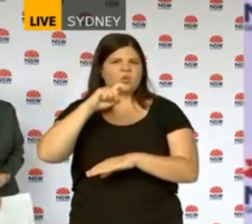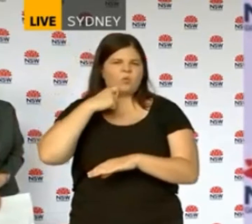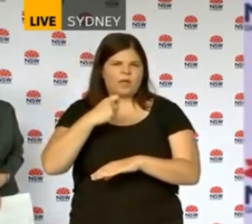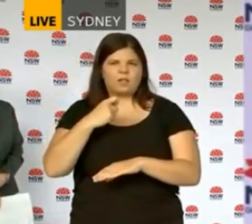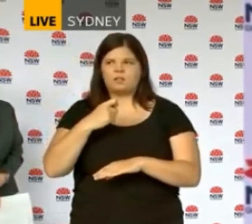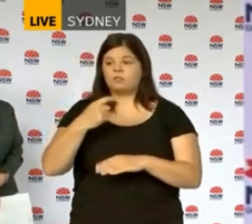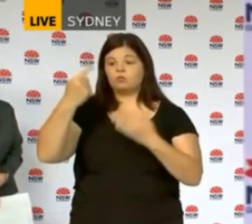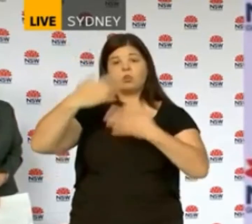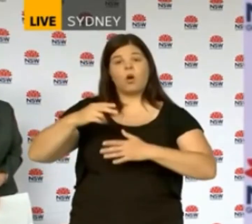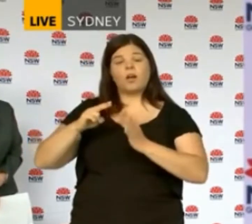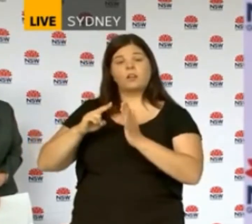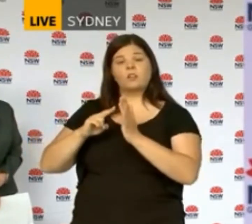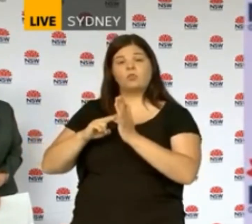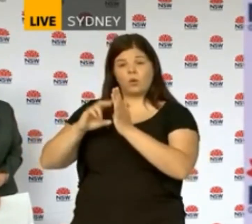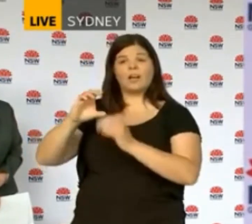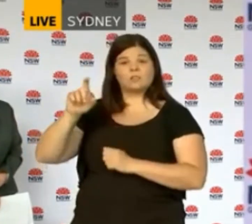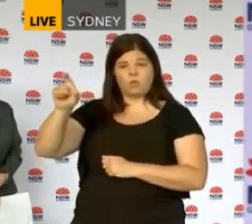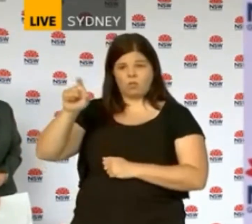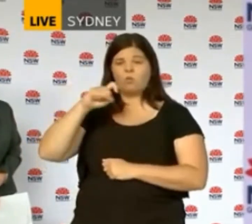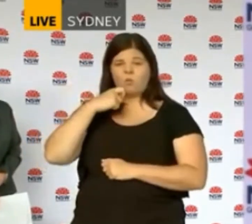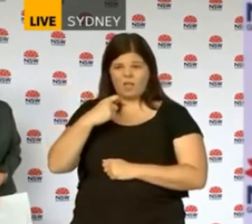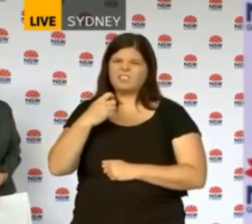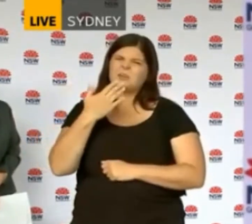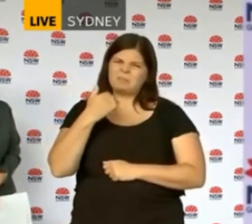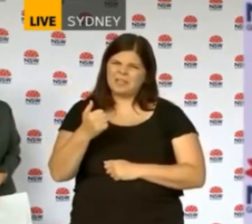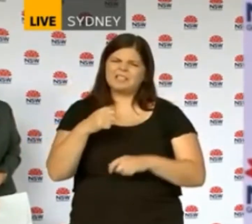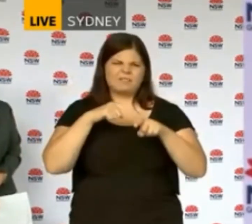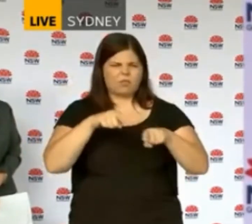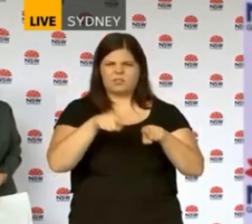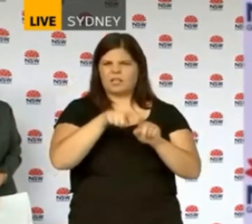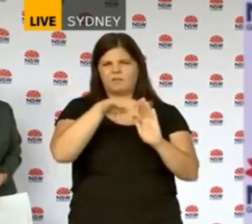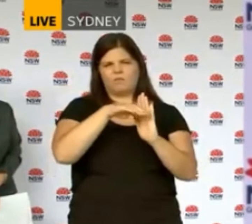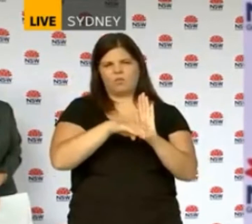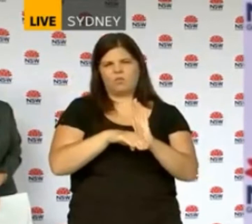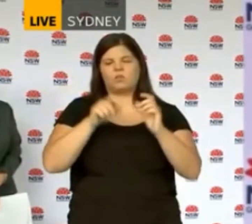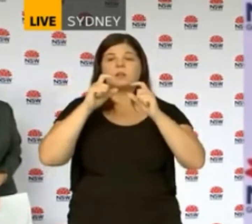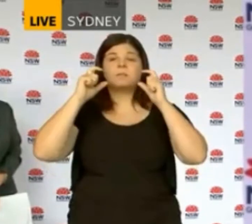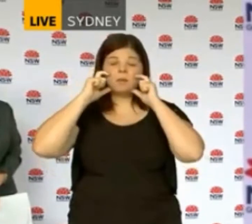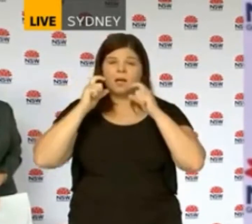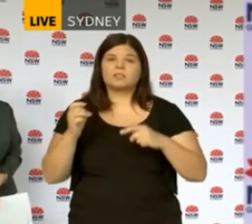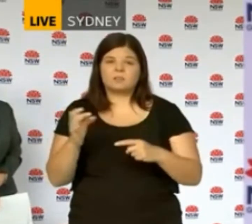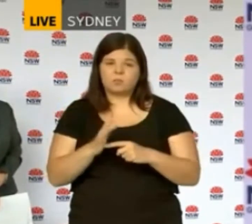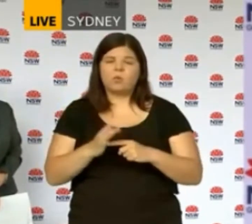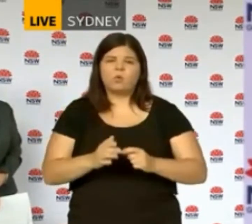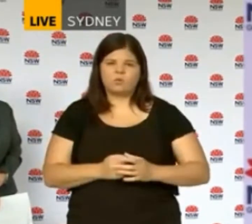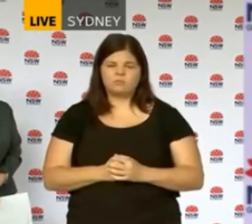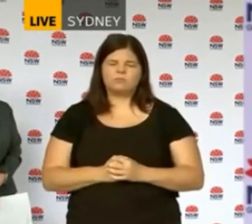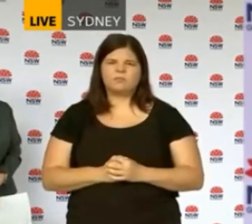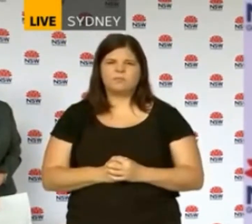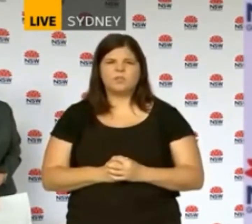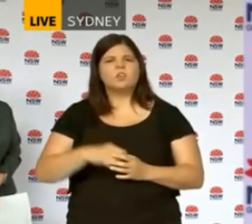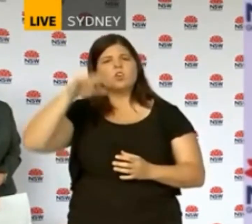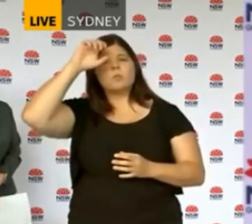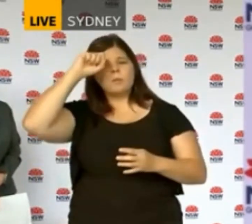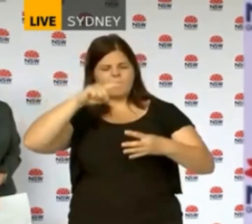game tonight in Newcastle. Just ask people to really make sure they do wear those masks. It is the fourth layer